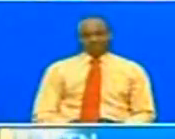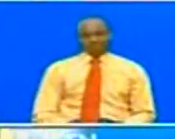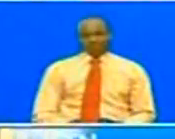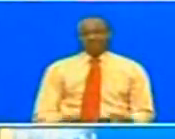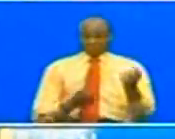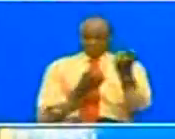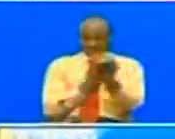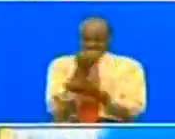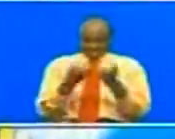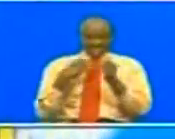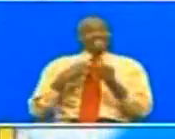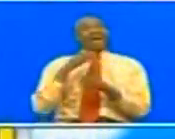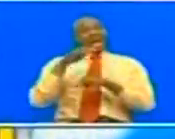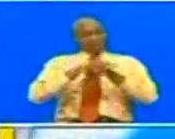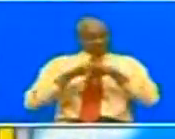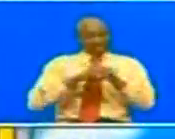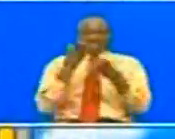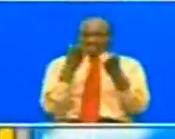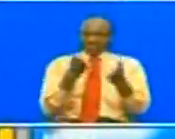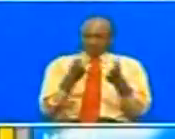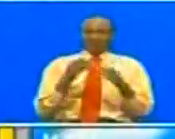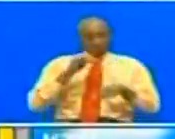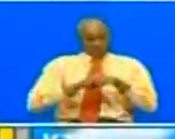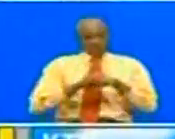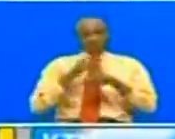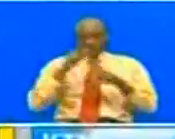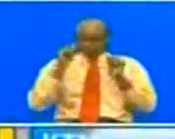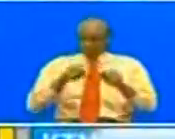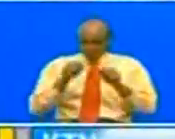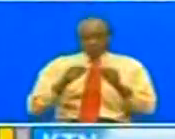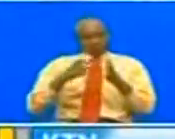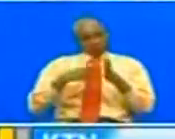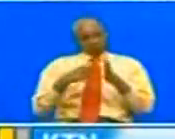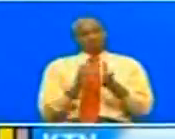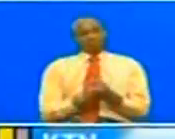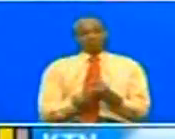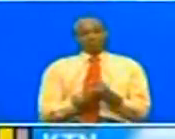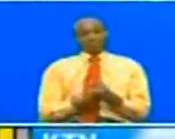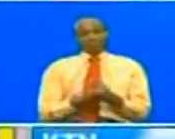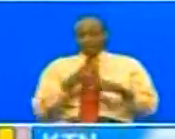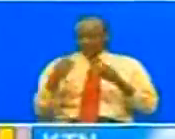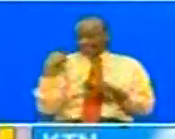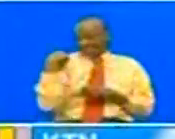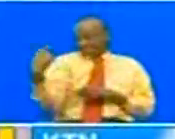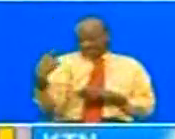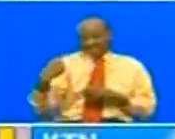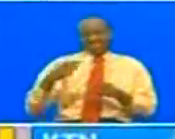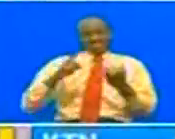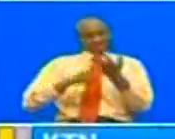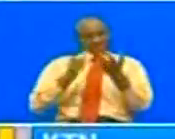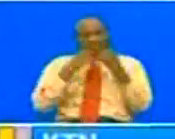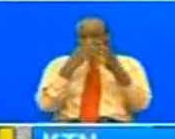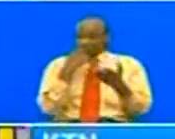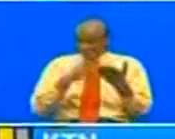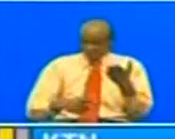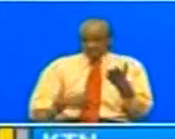Trade within Africa has been relative despite the enormous potential it possesses. But recent trade statistics paint a